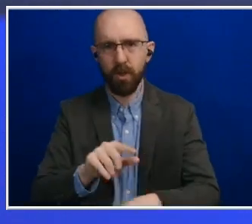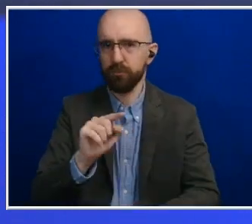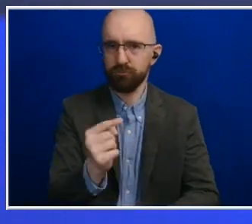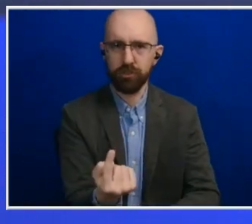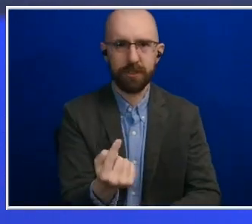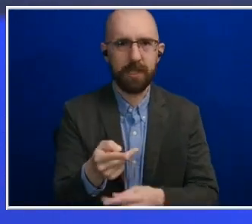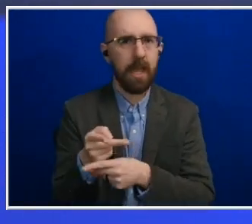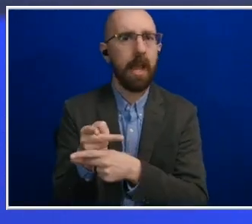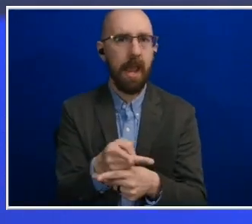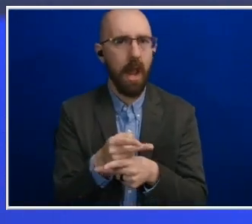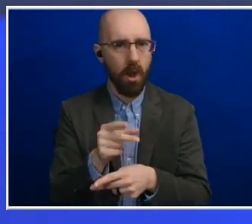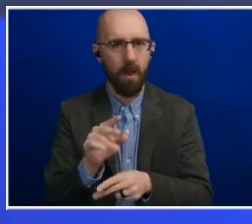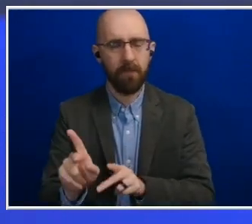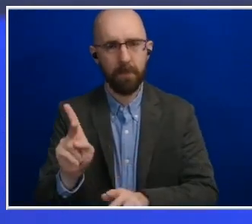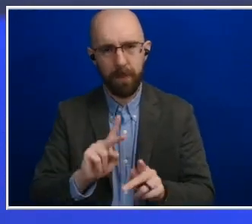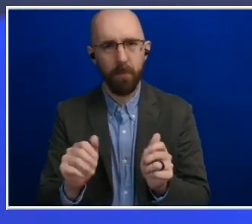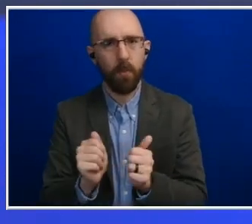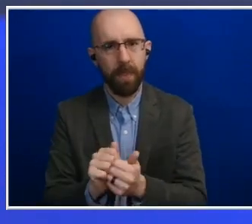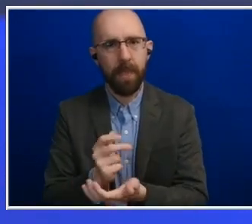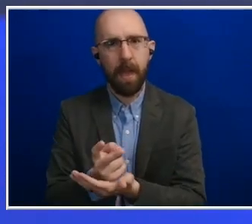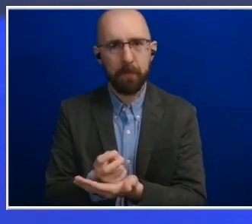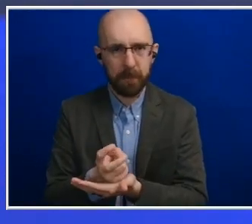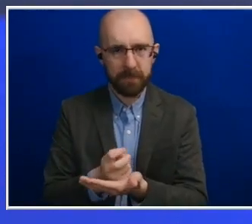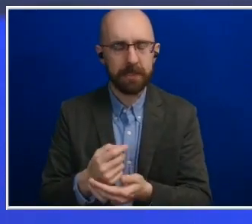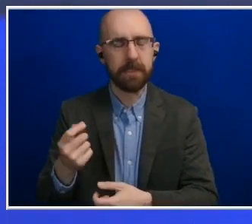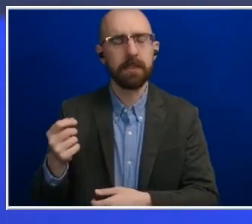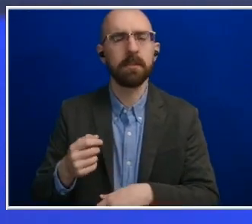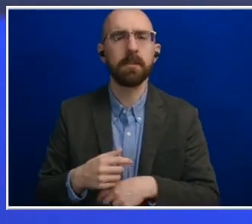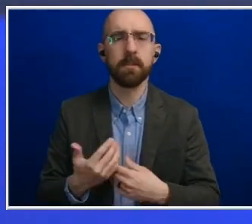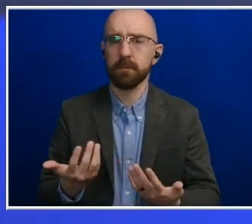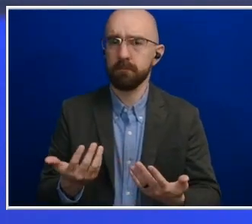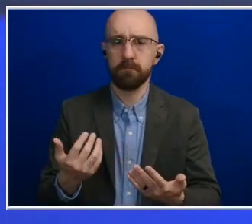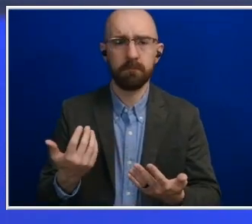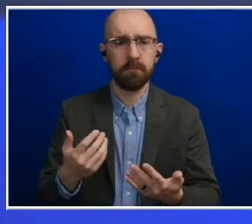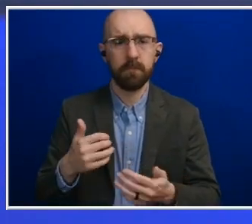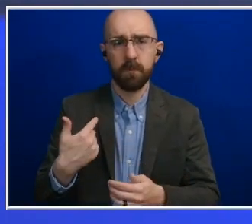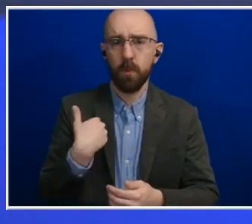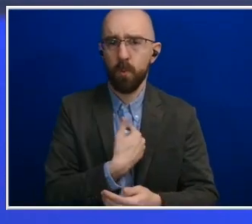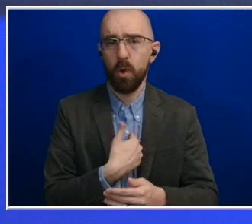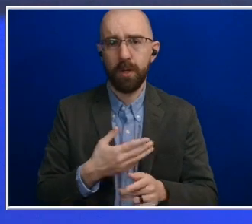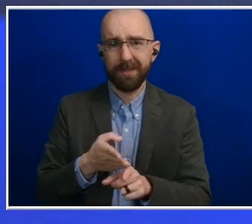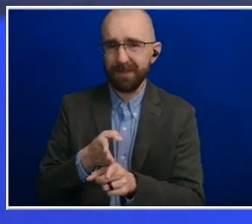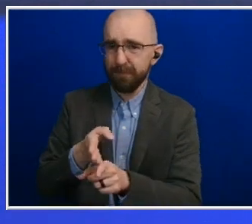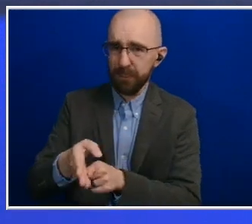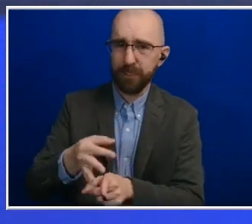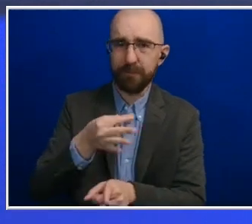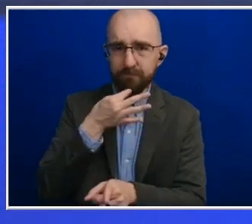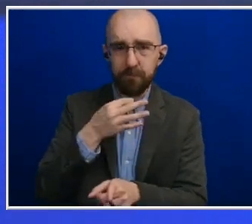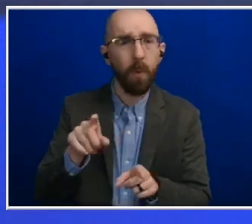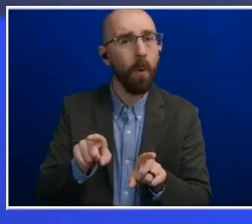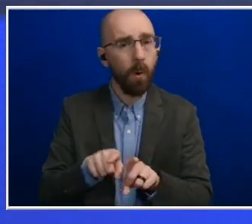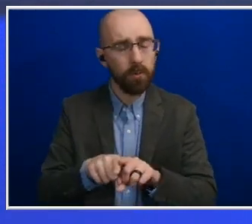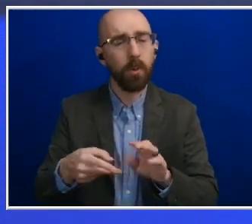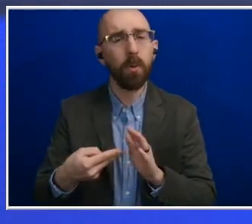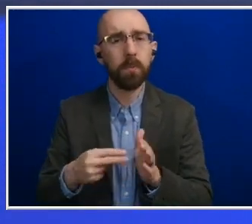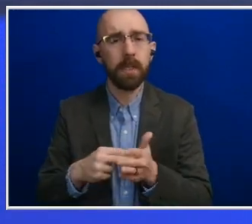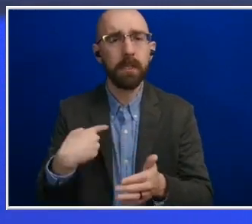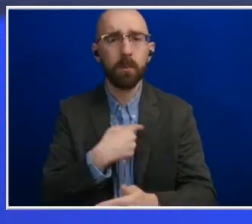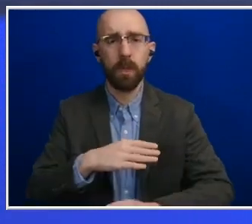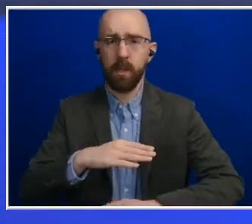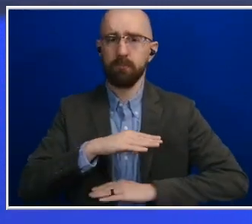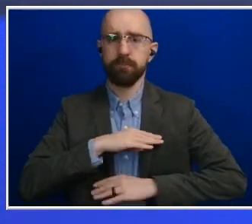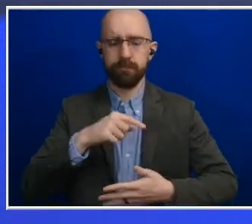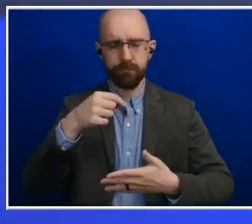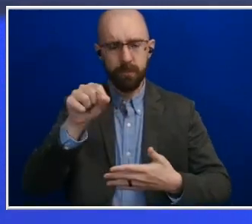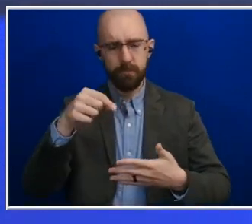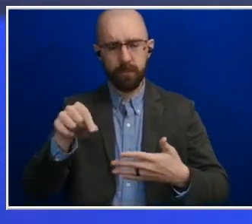with epilepsy. And so it just means we're very highly specialized. It also means that we meet all of the requirements of the